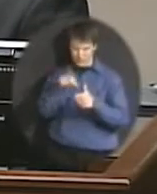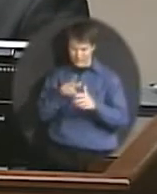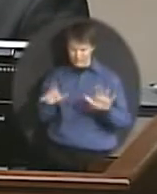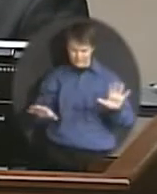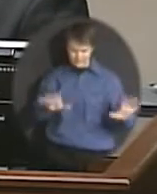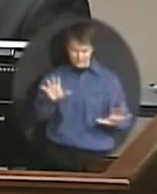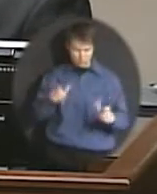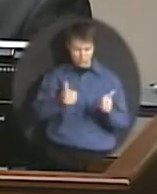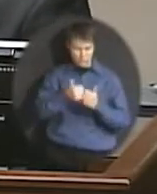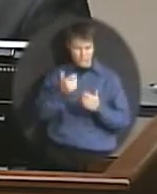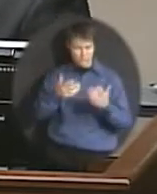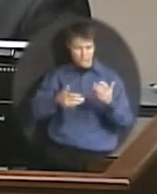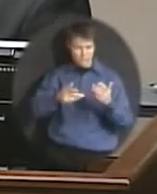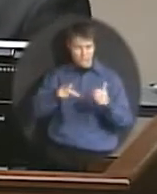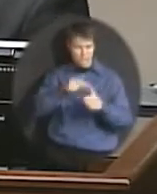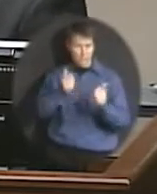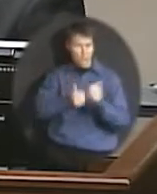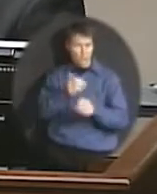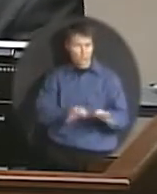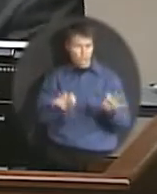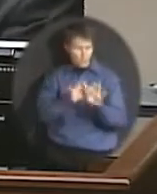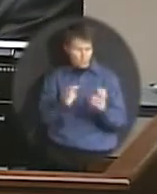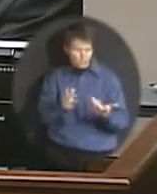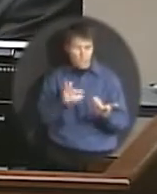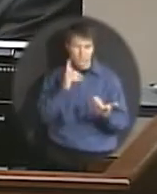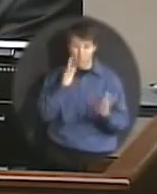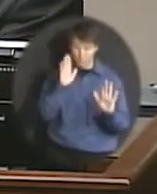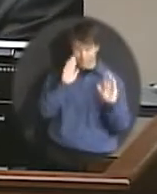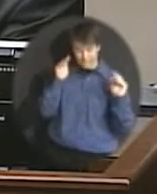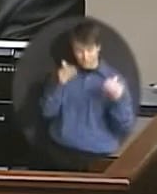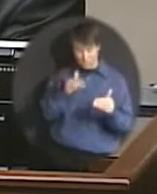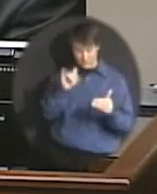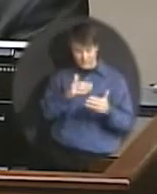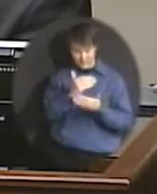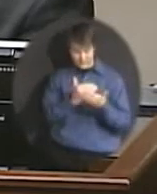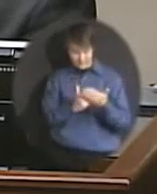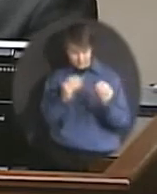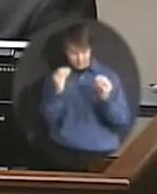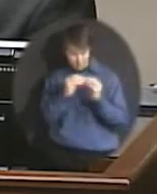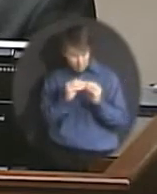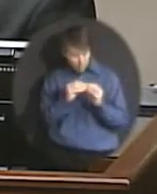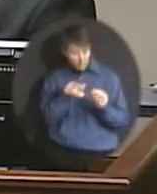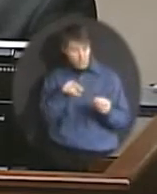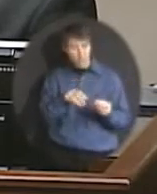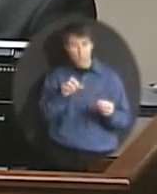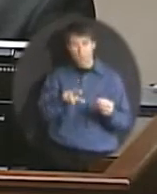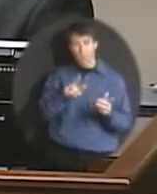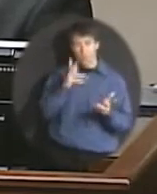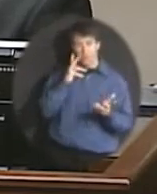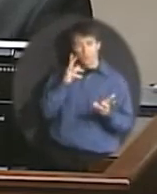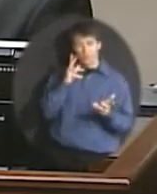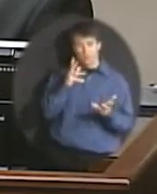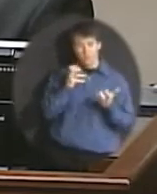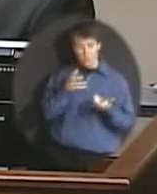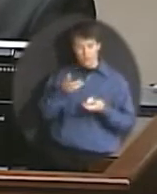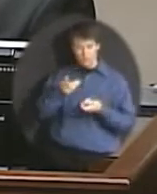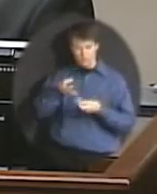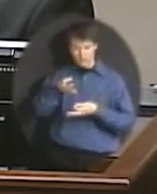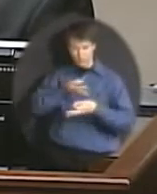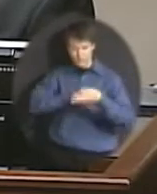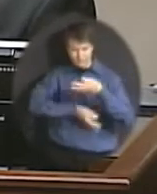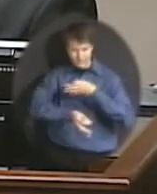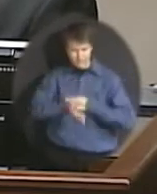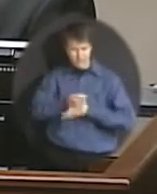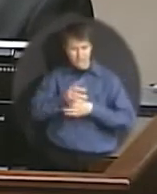more discussion regarding, do you want to focus on that list more, or do you want to get into replacement cycles